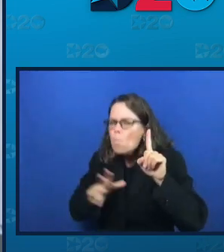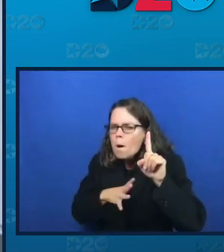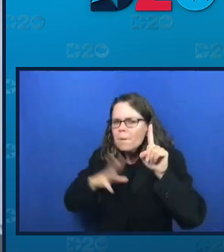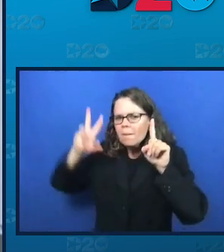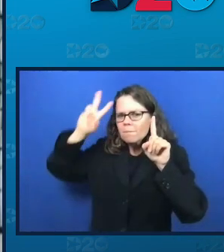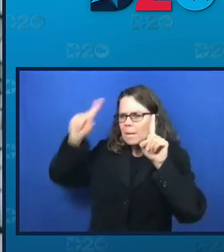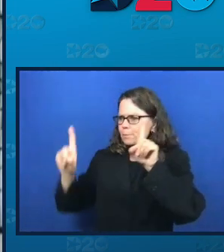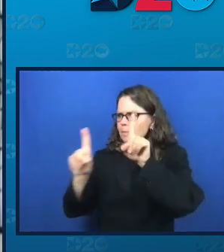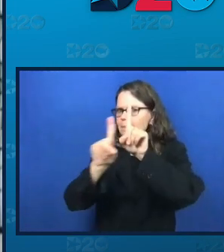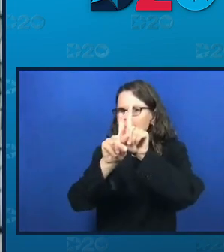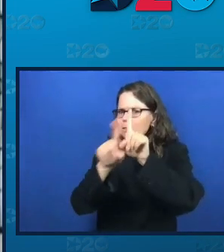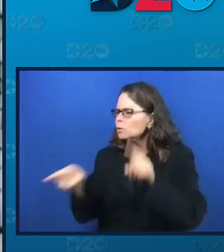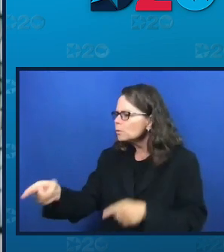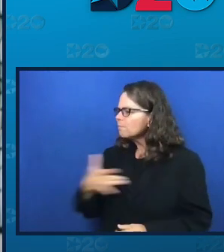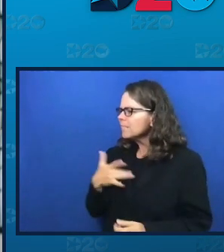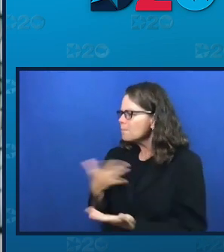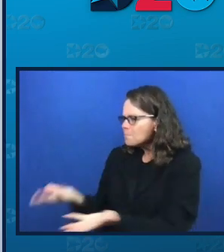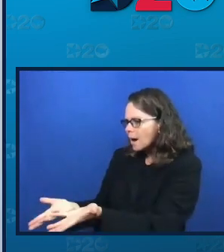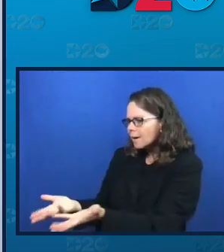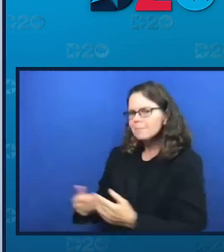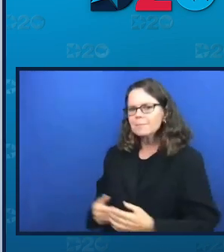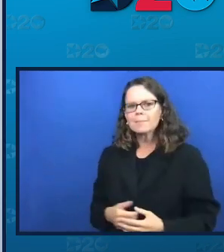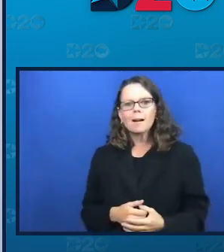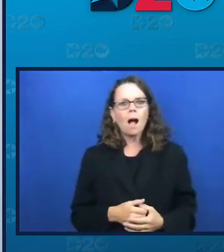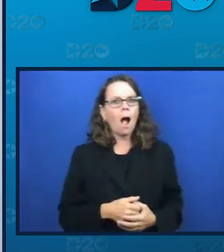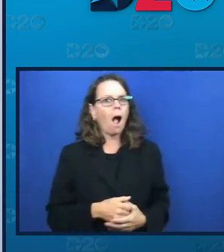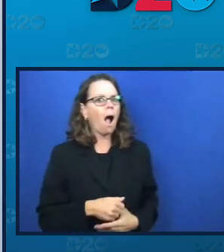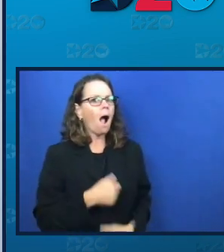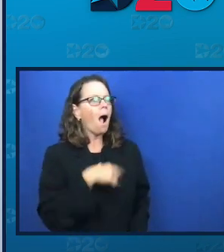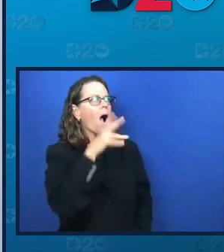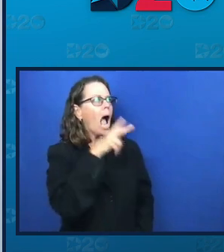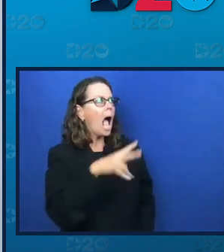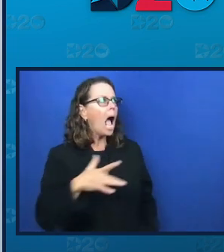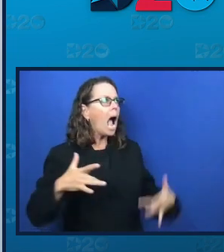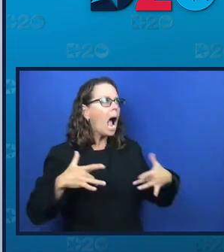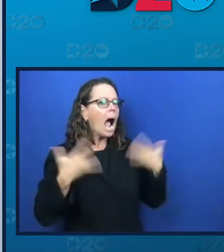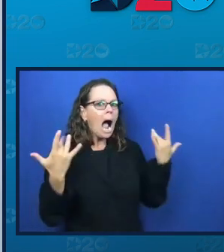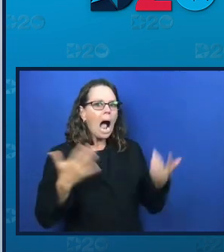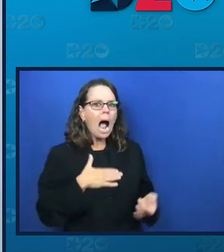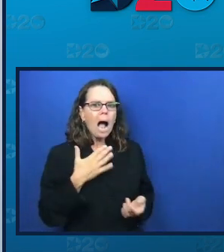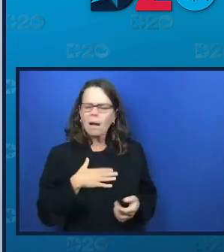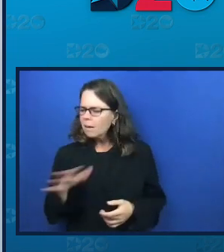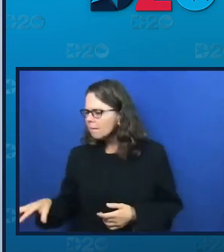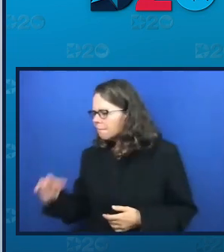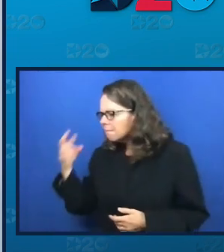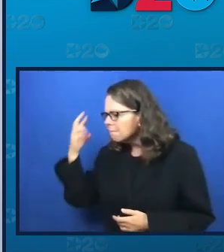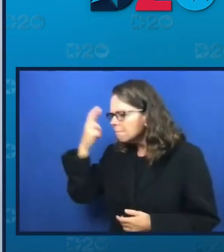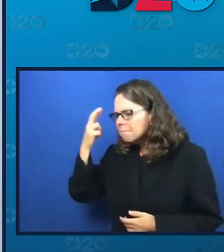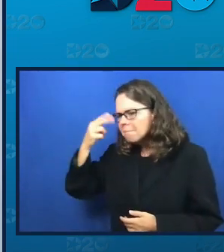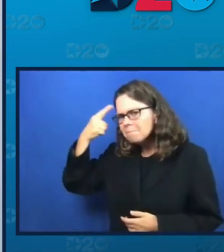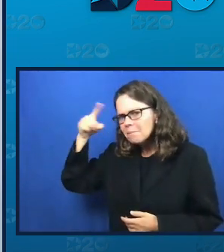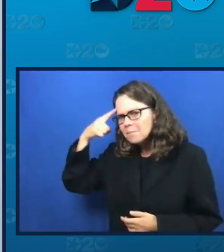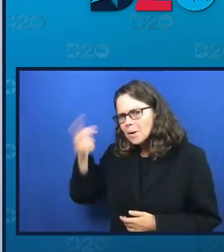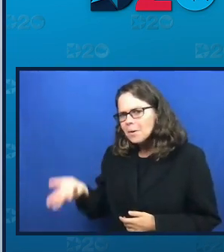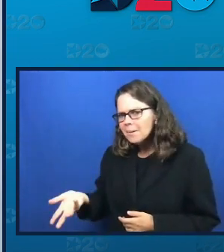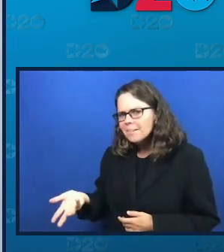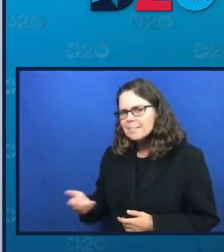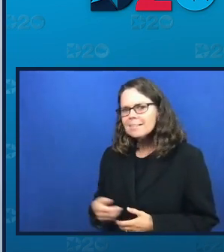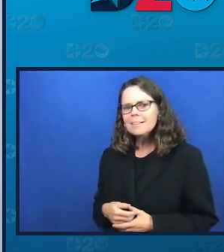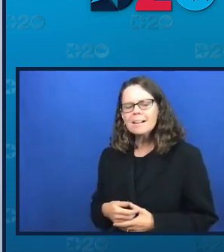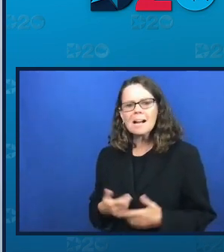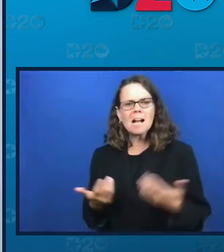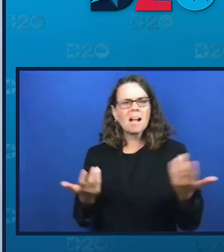happy. Why? There's, like, not a lot of,